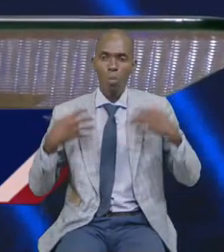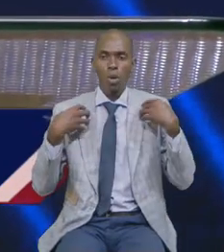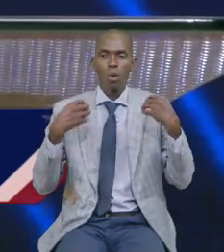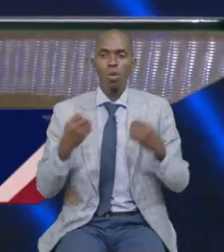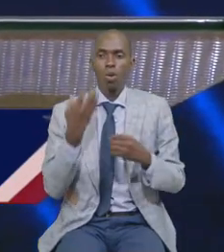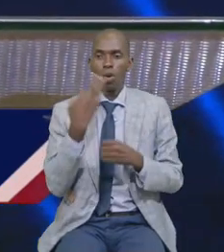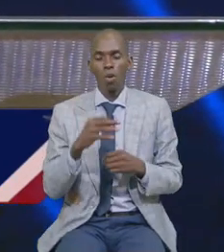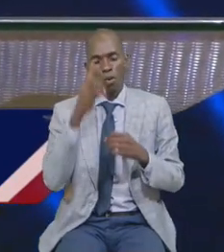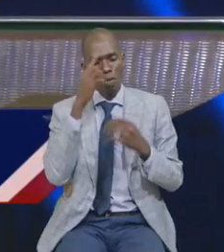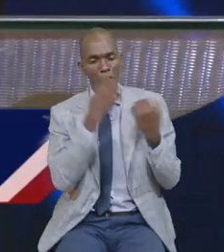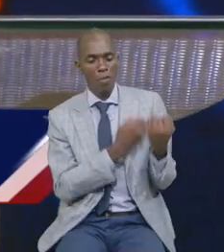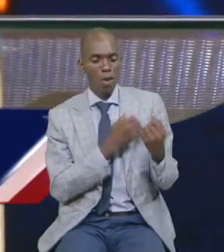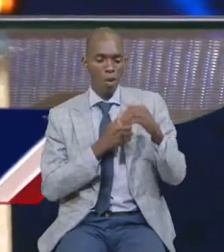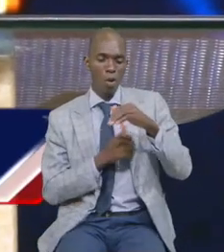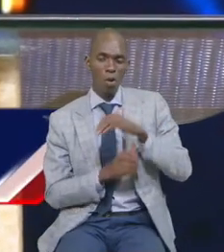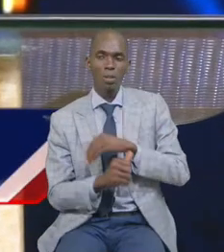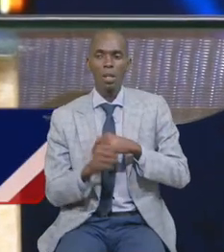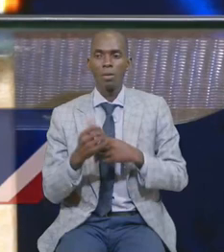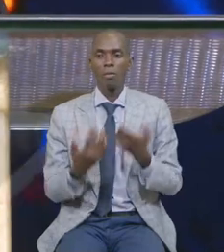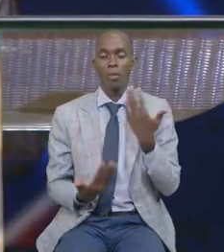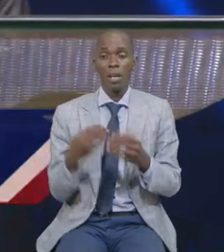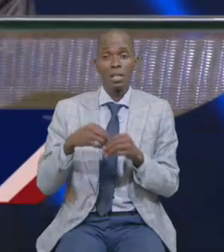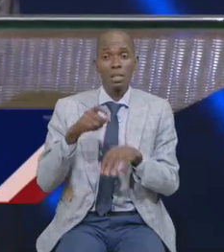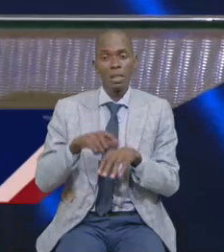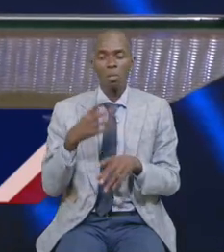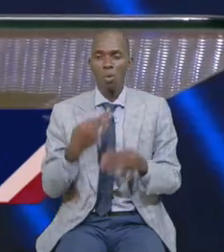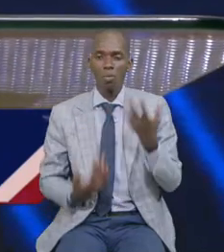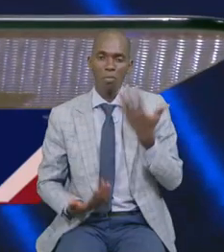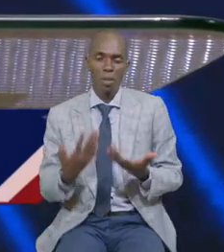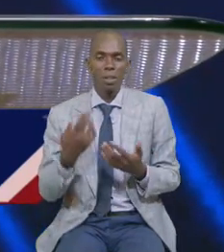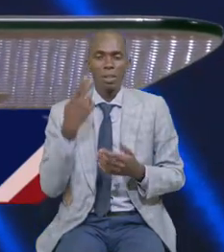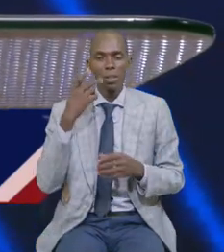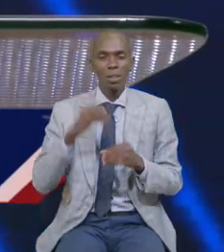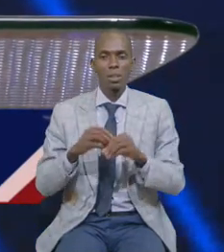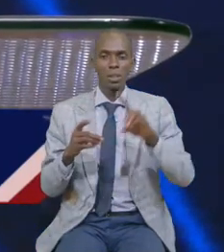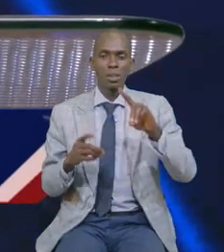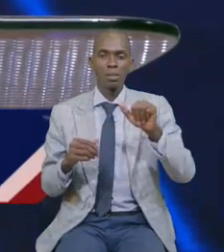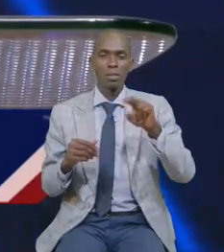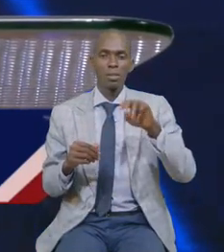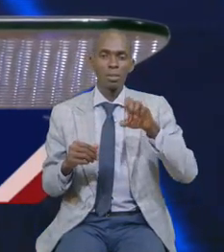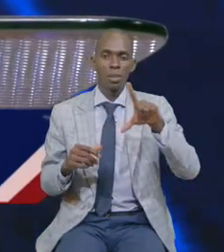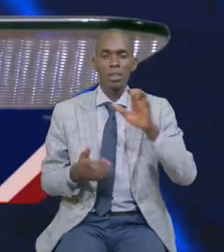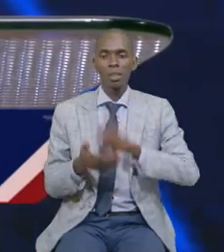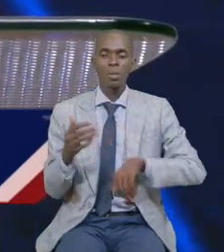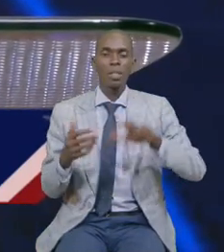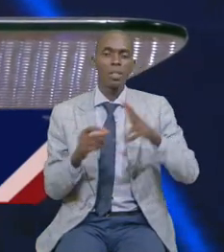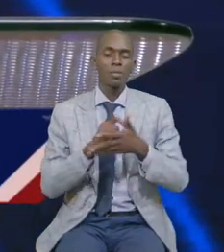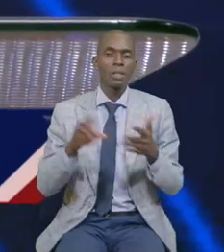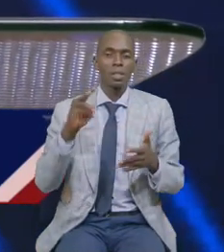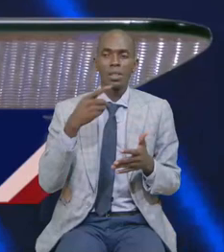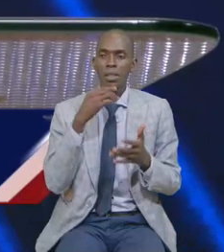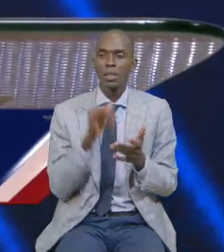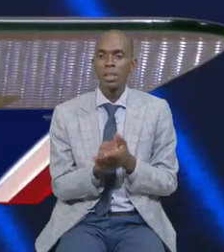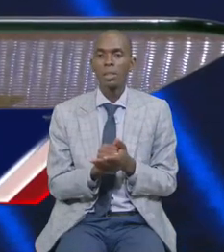Fire in Daniel chapter 3 verse 16 verse 17. it says